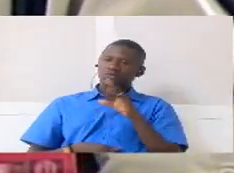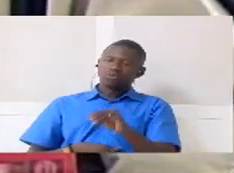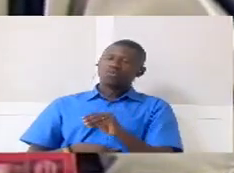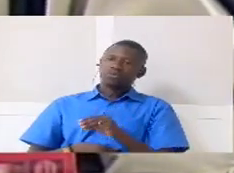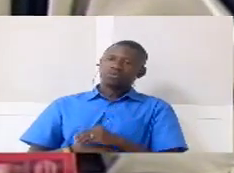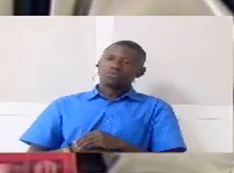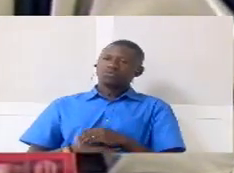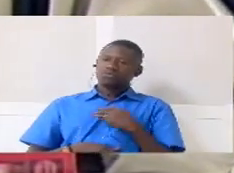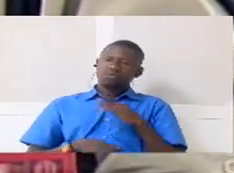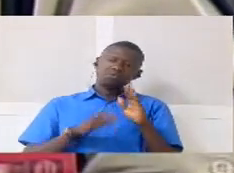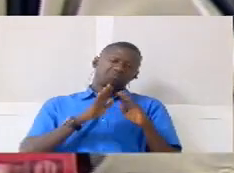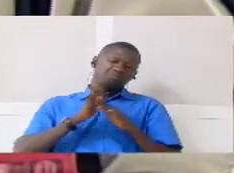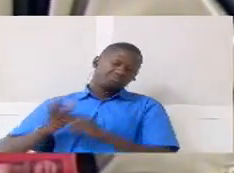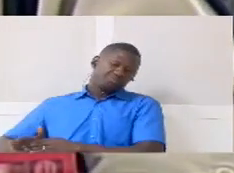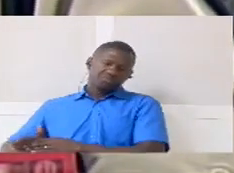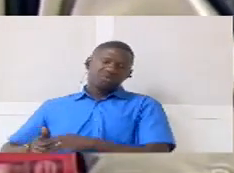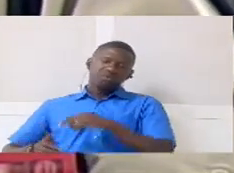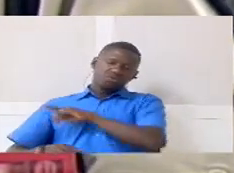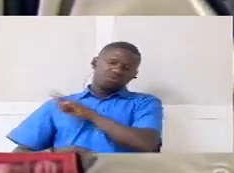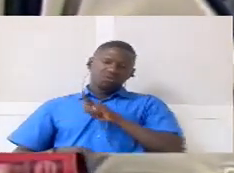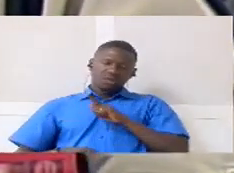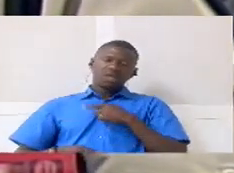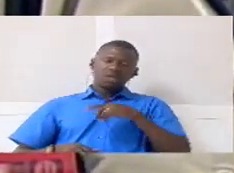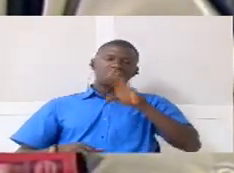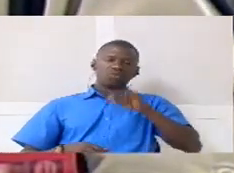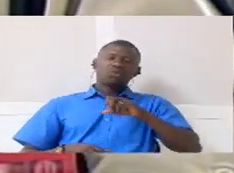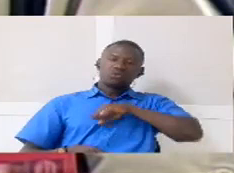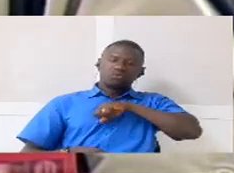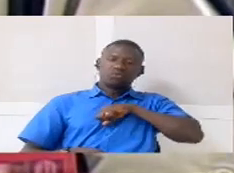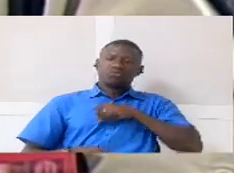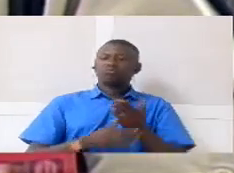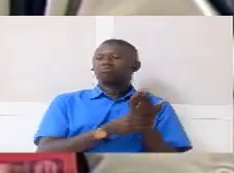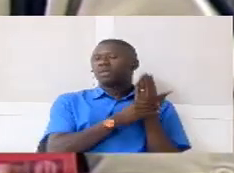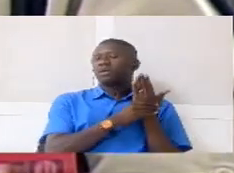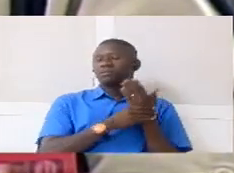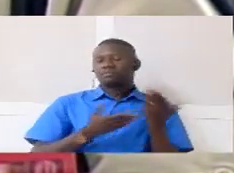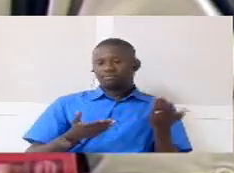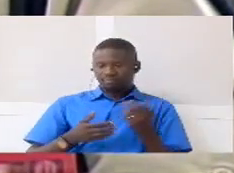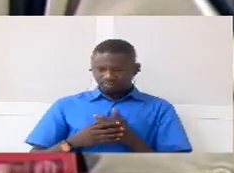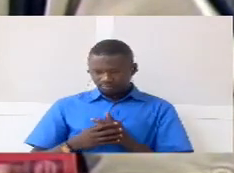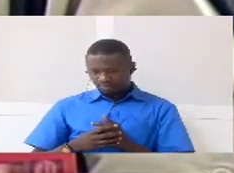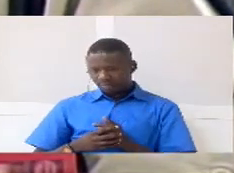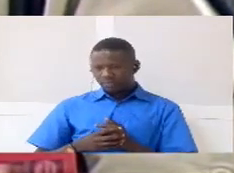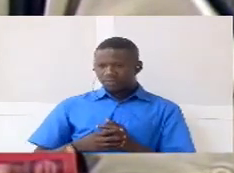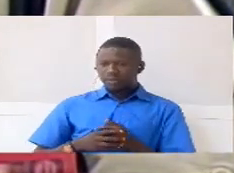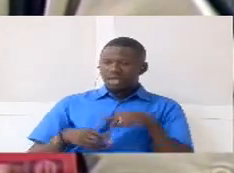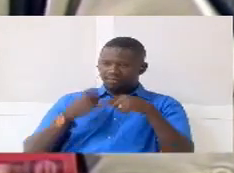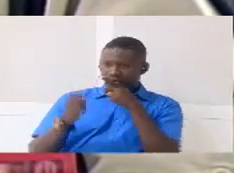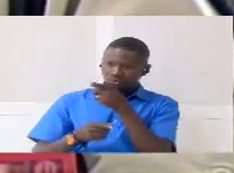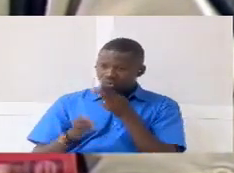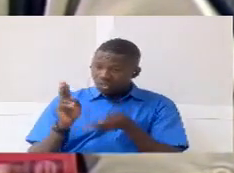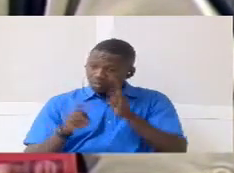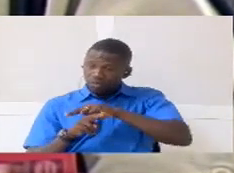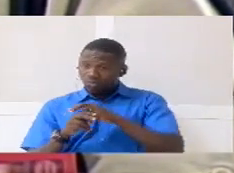it completely. And so he did his things the way he wants them. Did you report to government? I